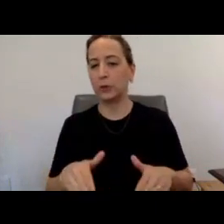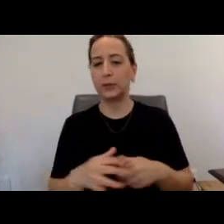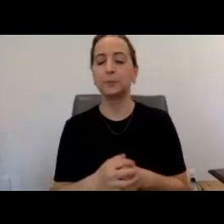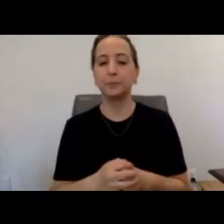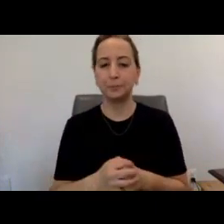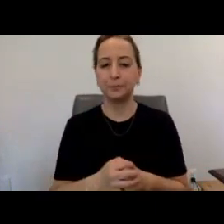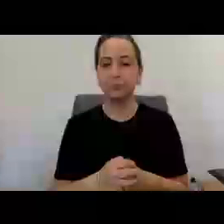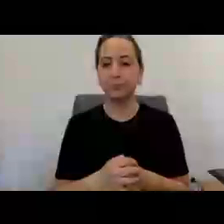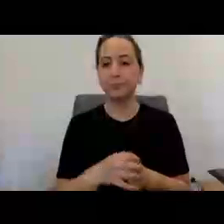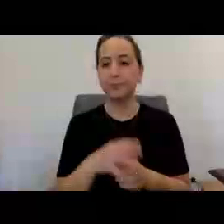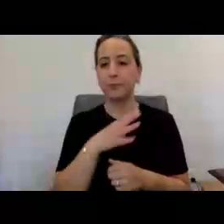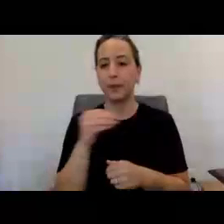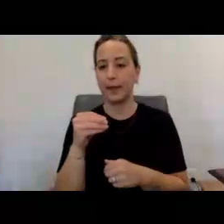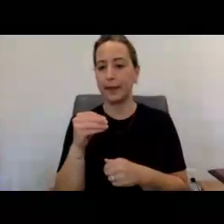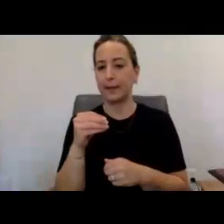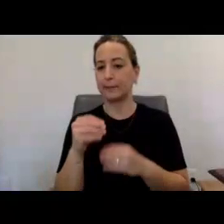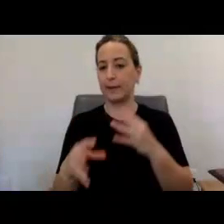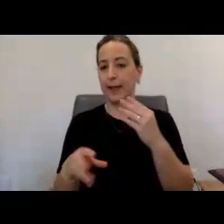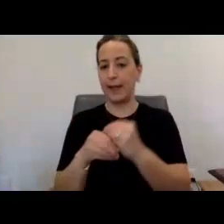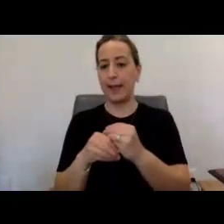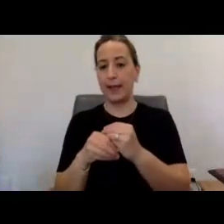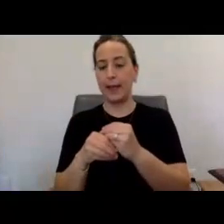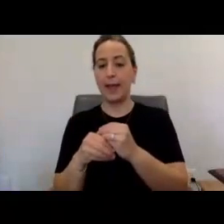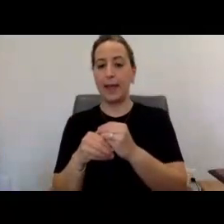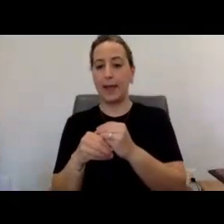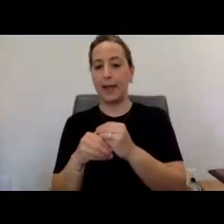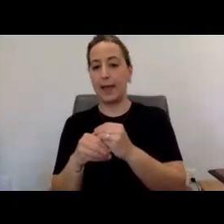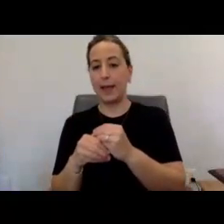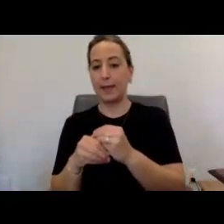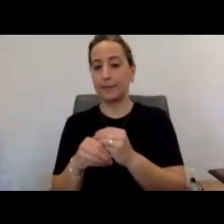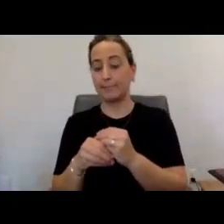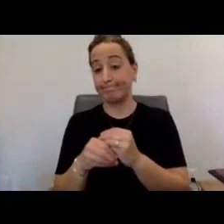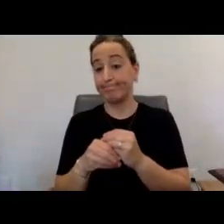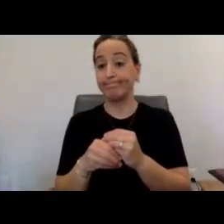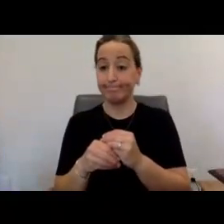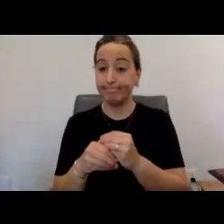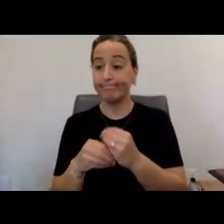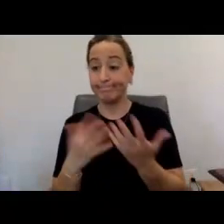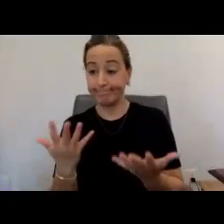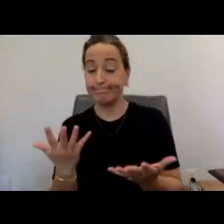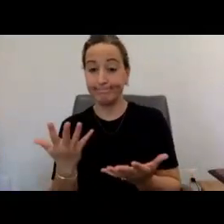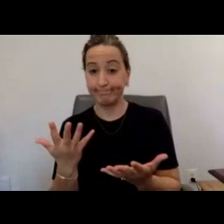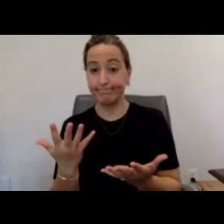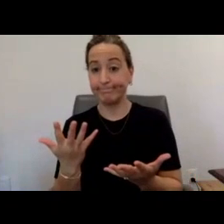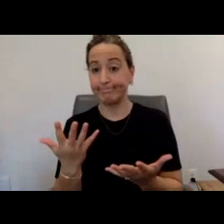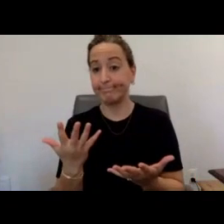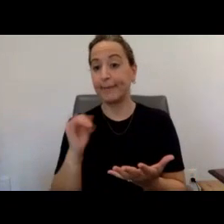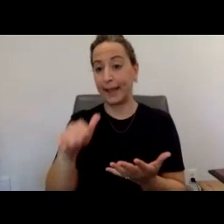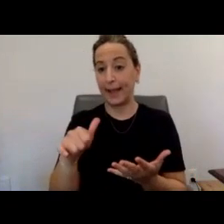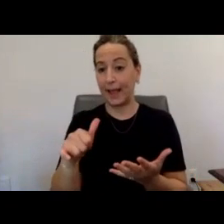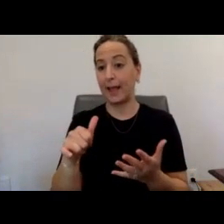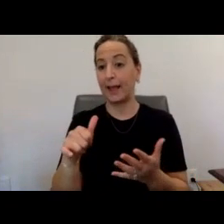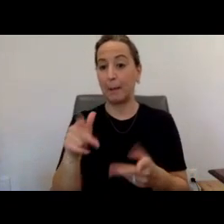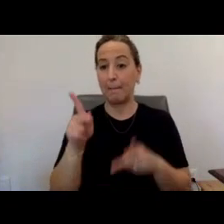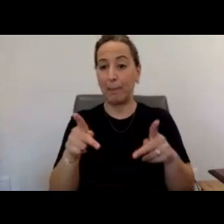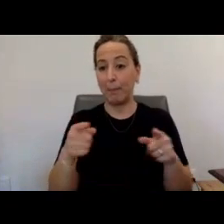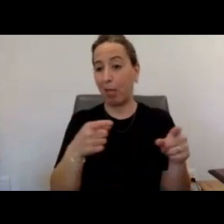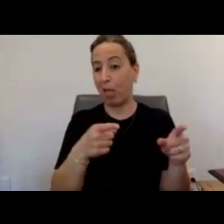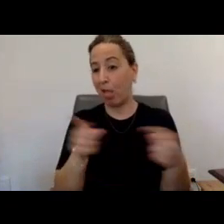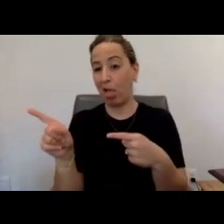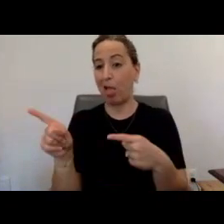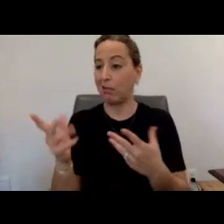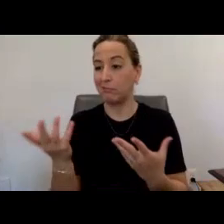And to add on to that, I'd like to add that it can deter people from applying for